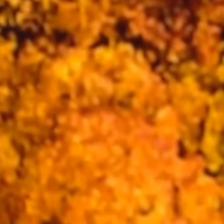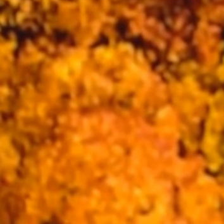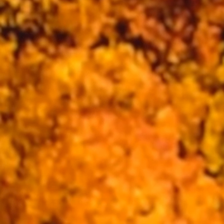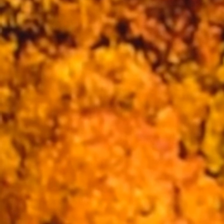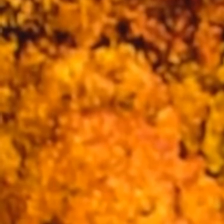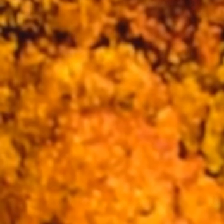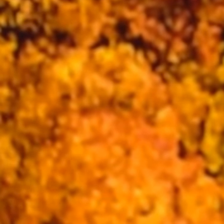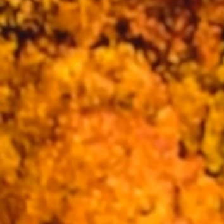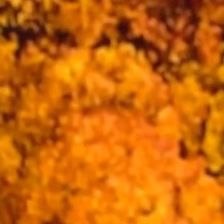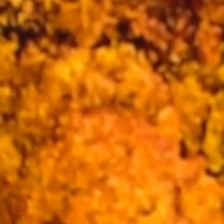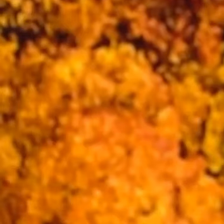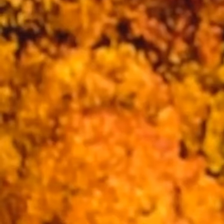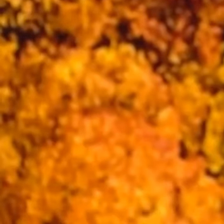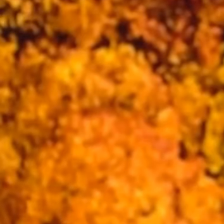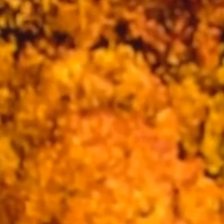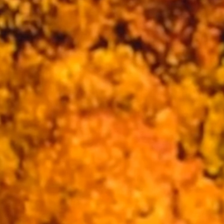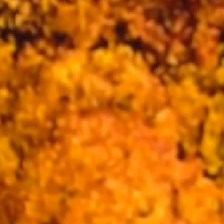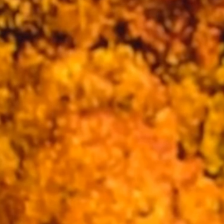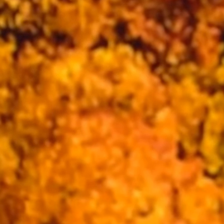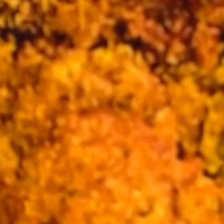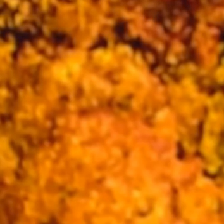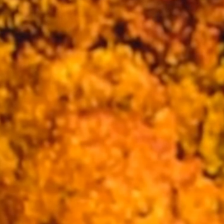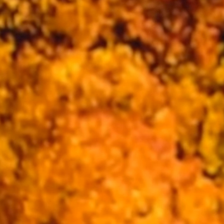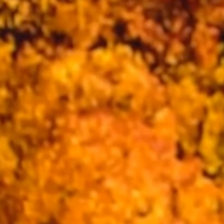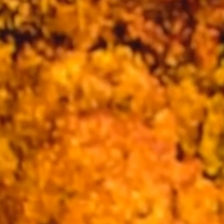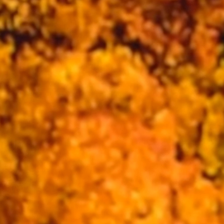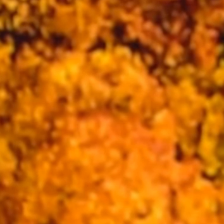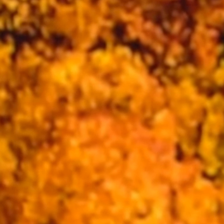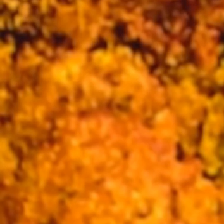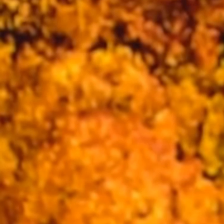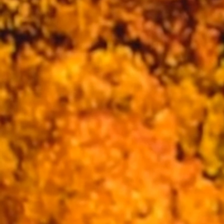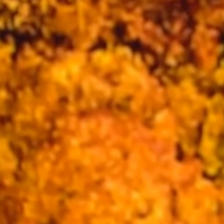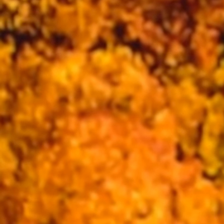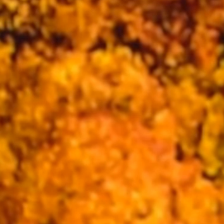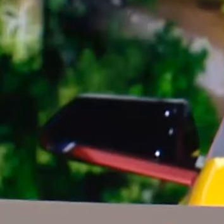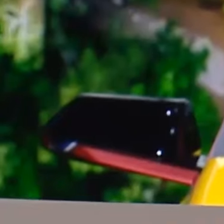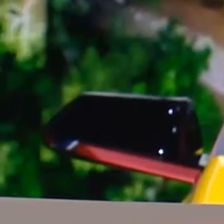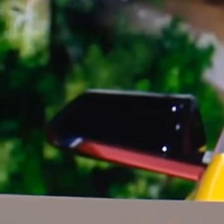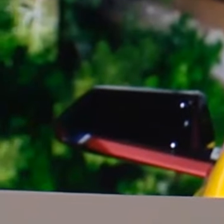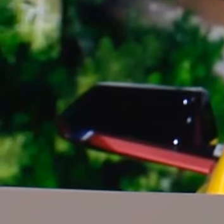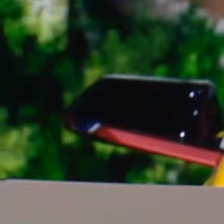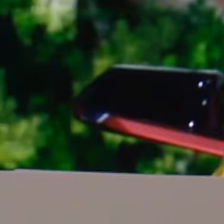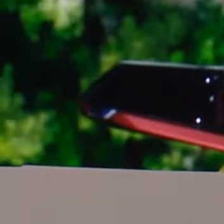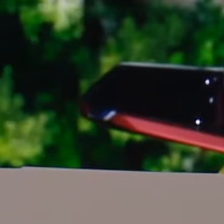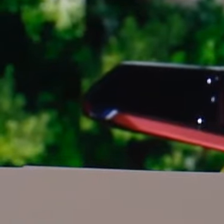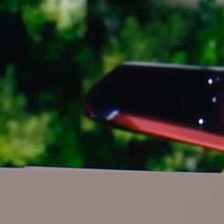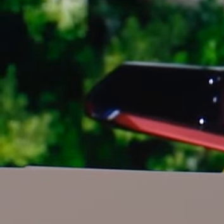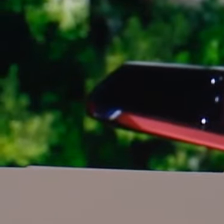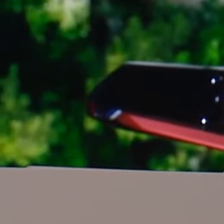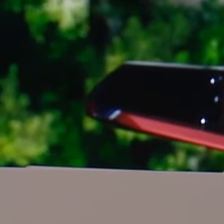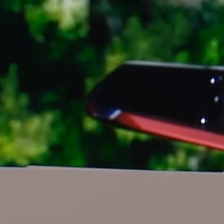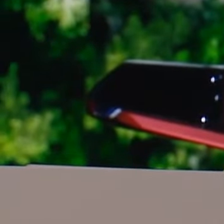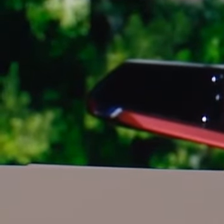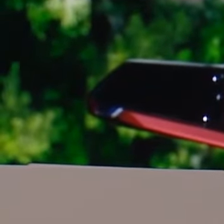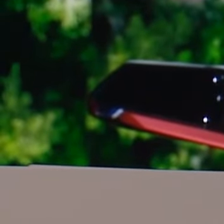assumes that price vehicles will be repriced, but does this mean that quality will improve as well? Well, look, says Luca Di